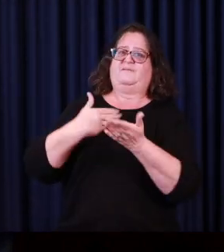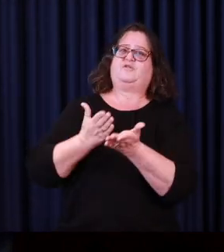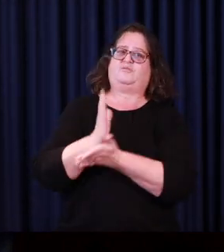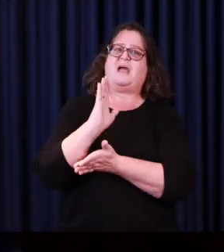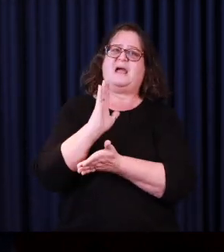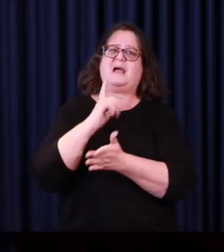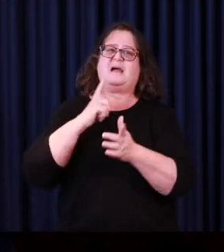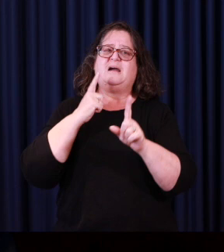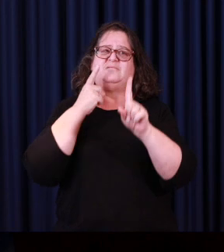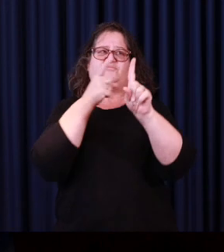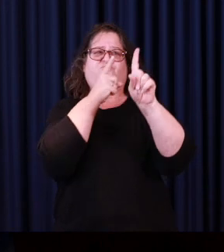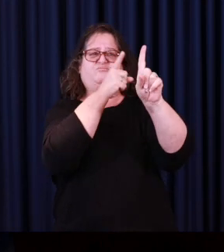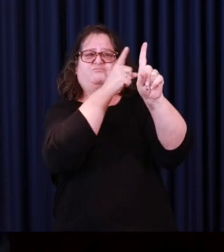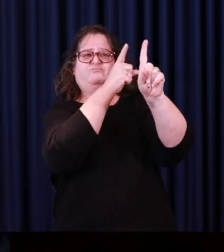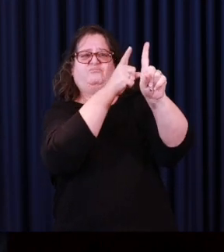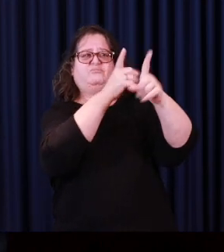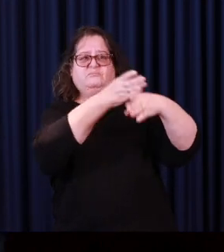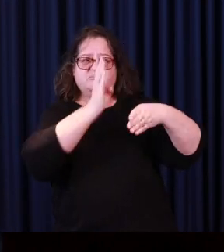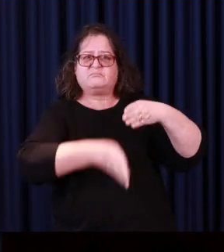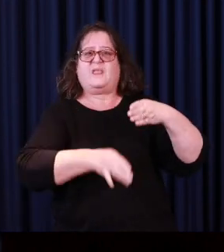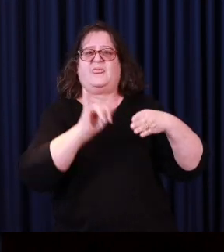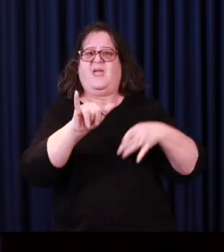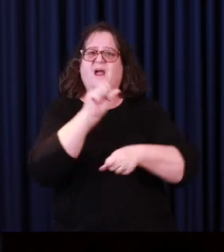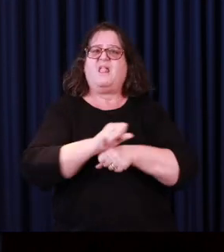on to finish the work we are in.